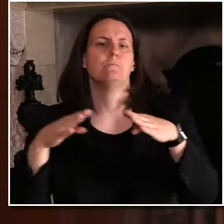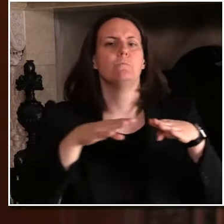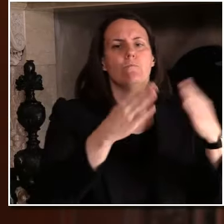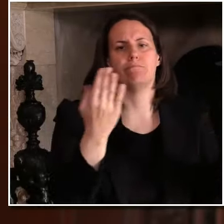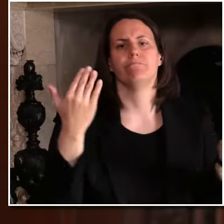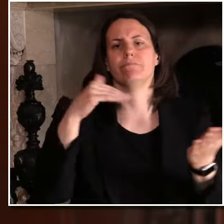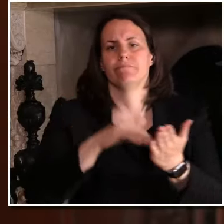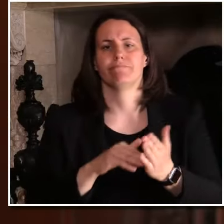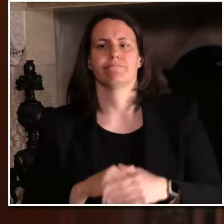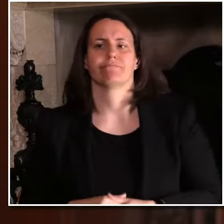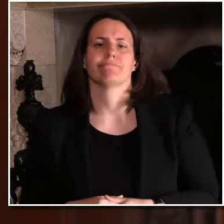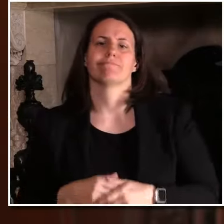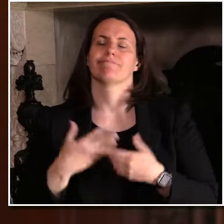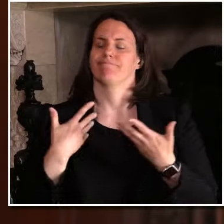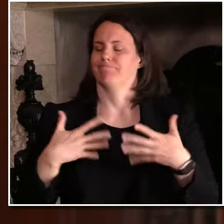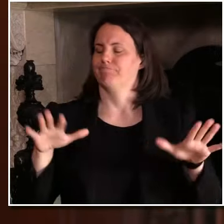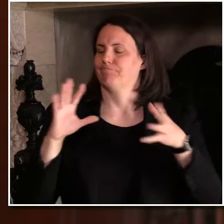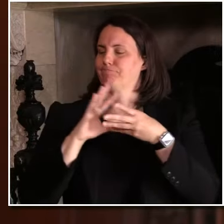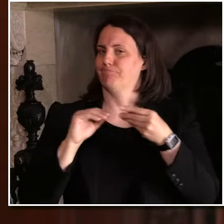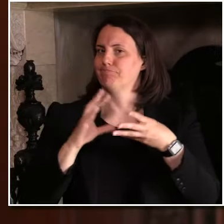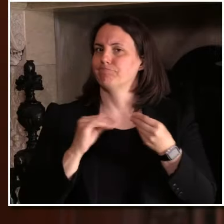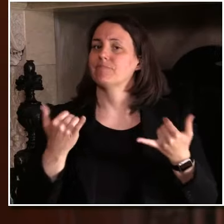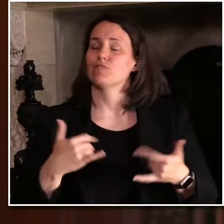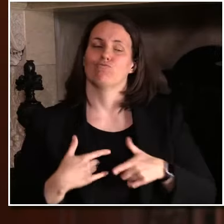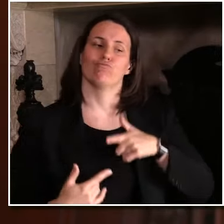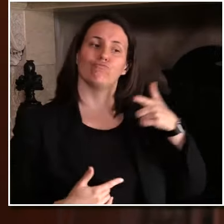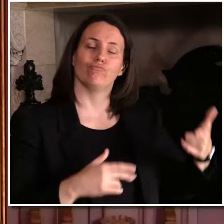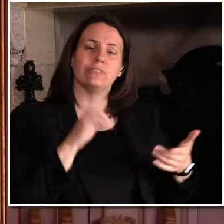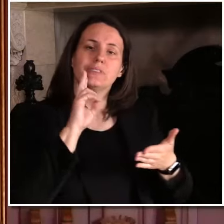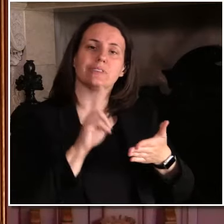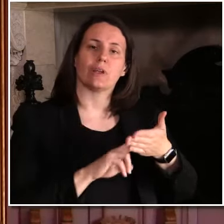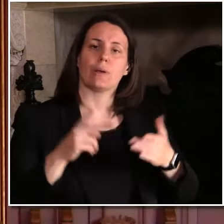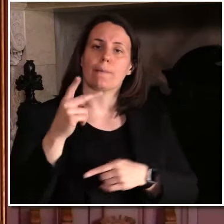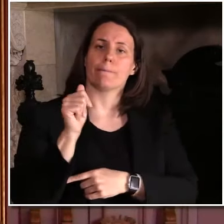to DHS Secretary Designee Andrea Palm.